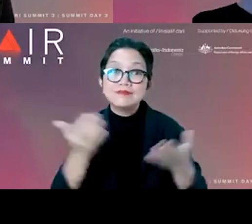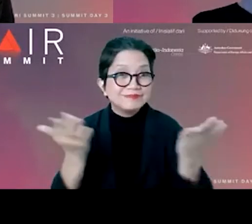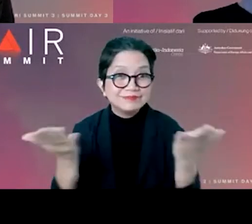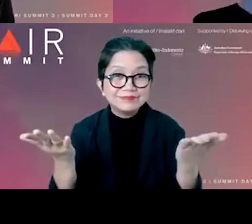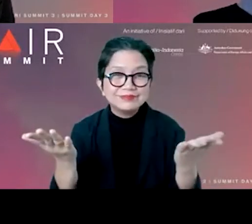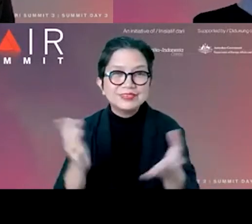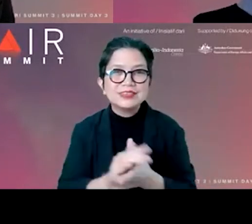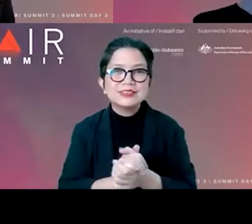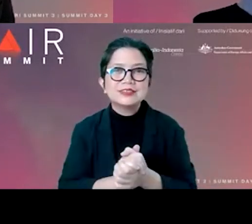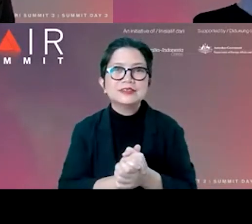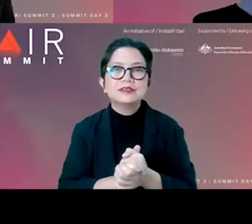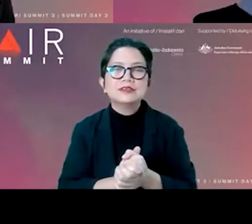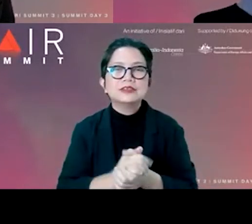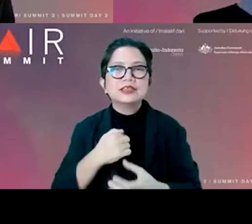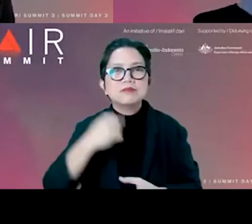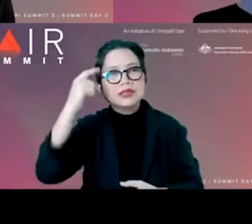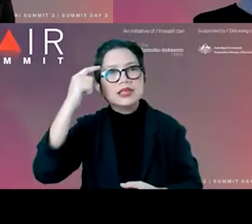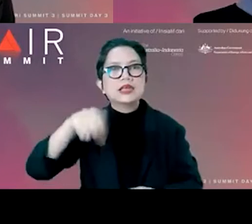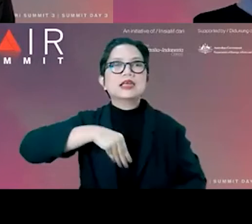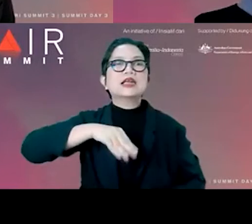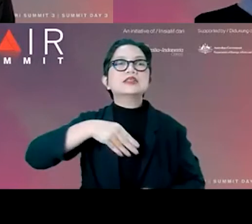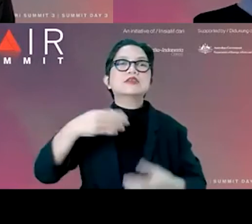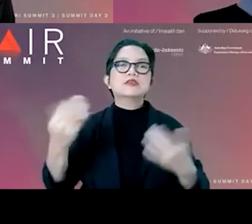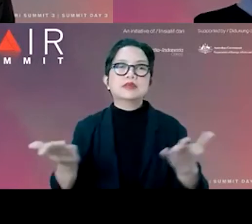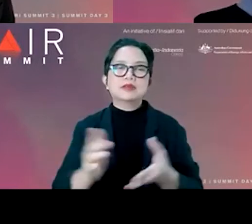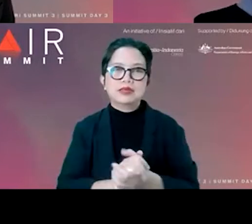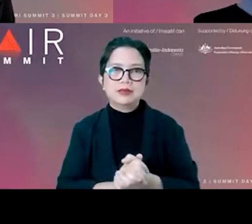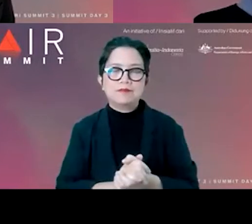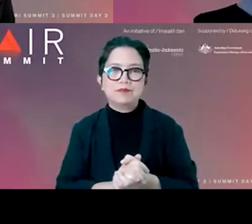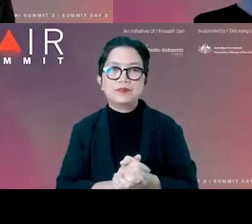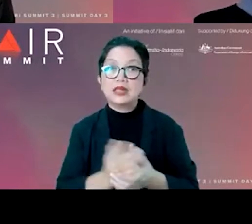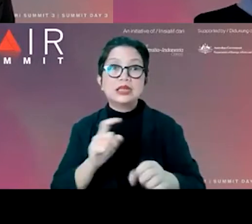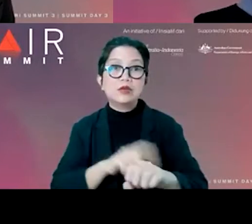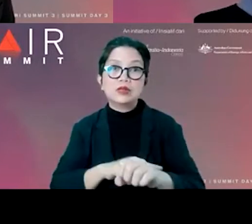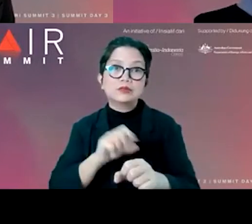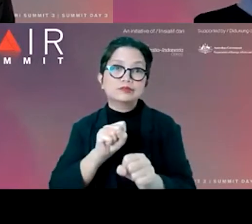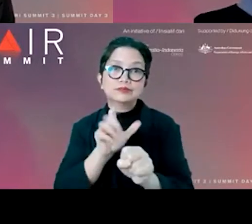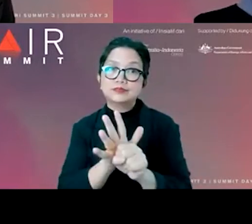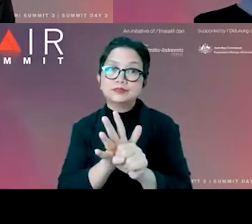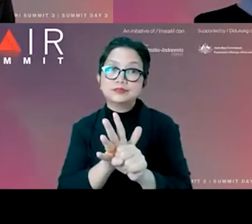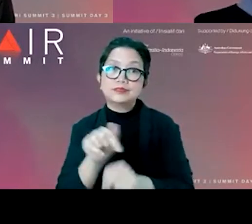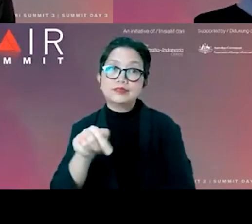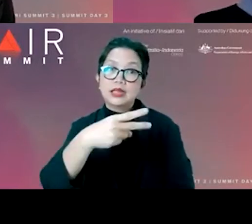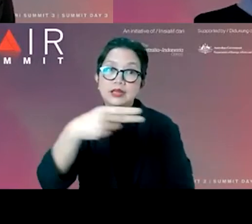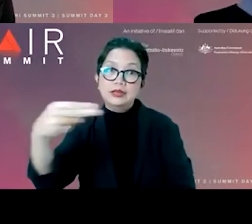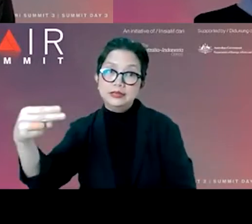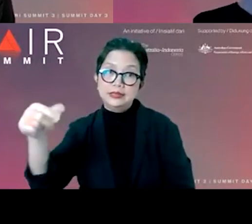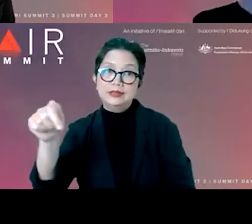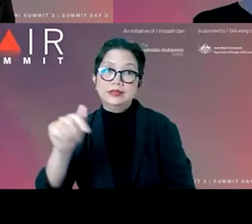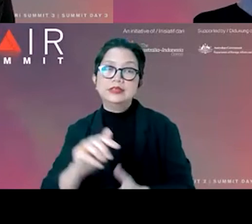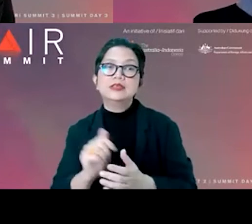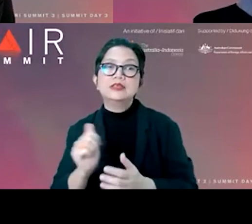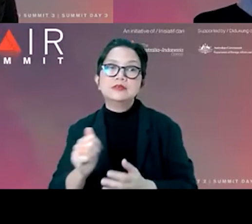that as Indonesia continues to grow in many areas? Education is vital, that ongoing growth. So